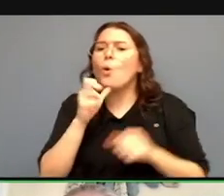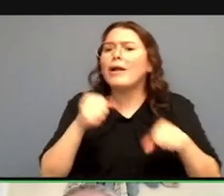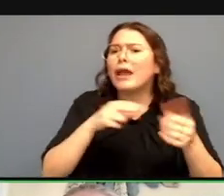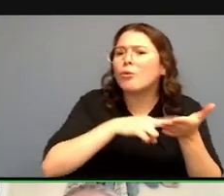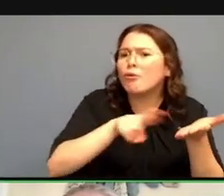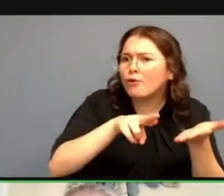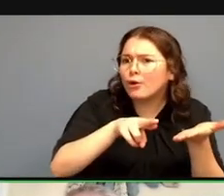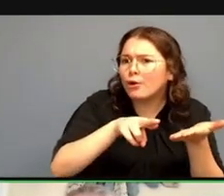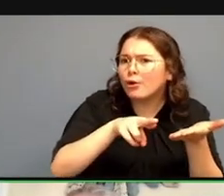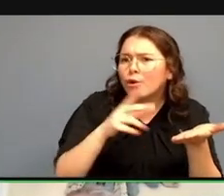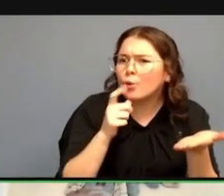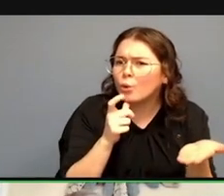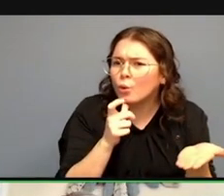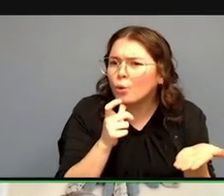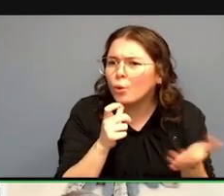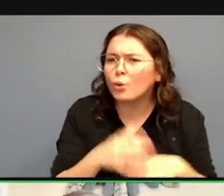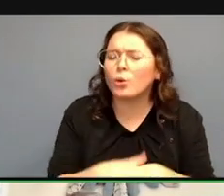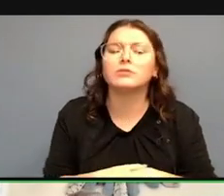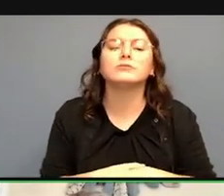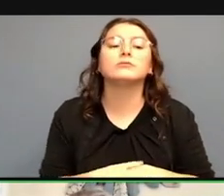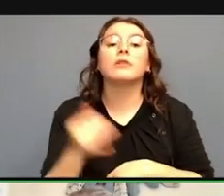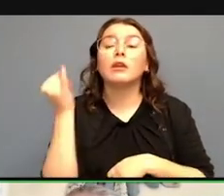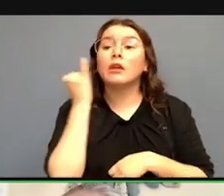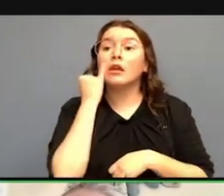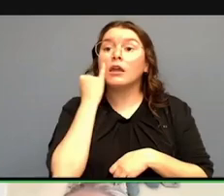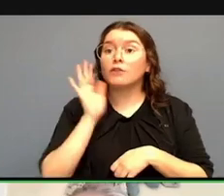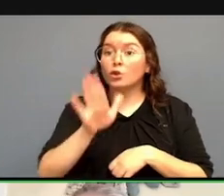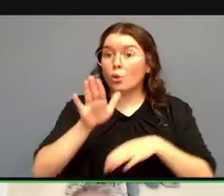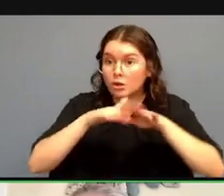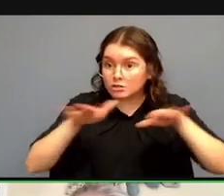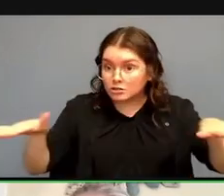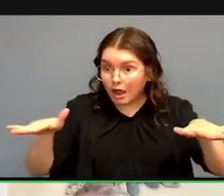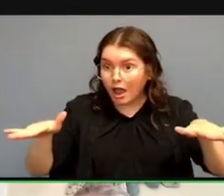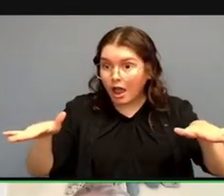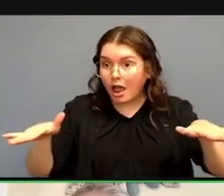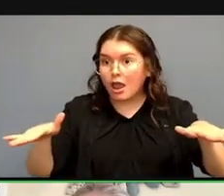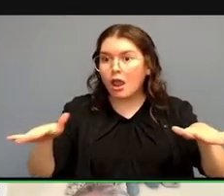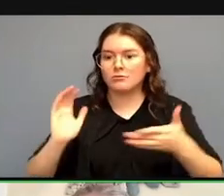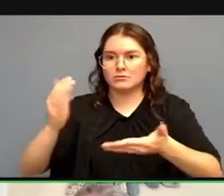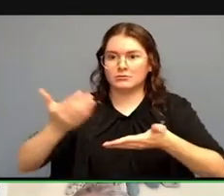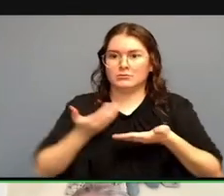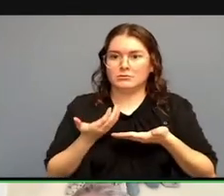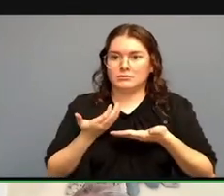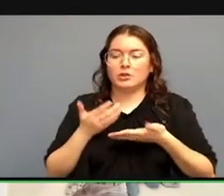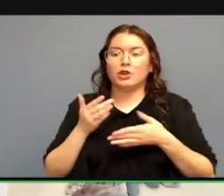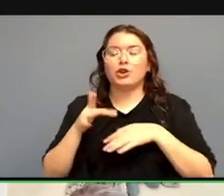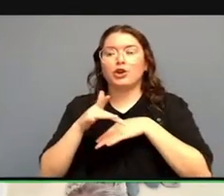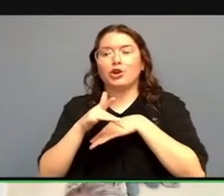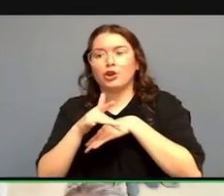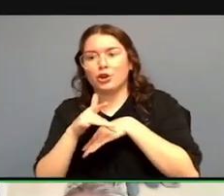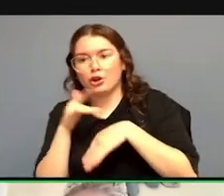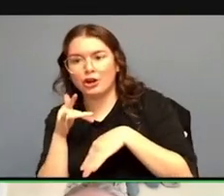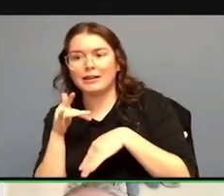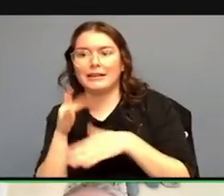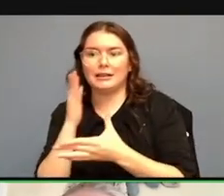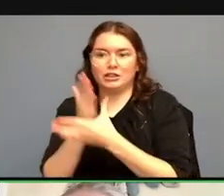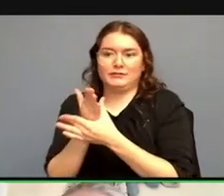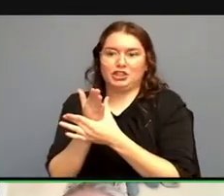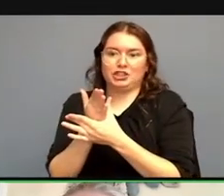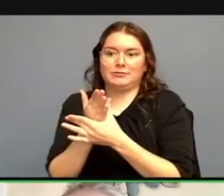assessment? If your child is receiving early intervention services through a regional center,